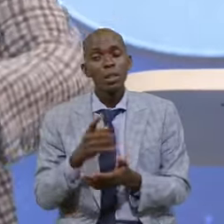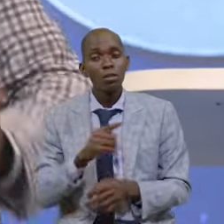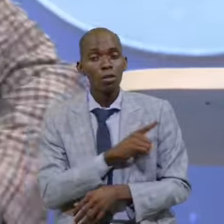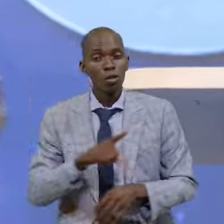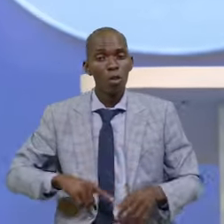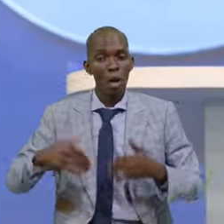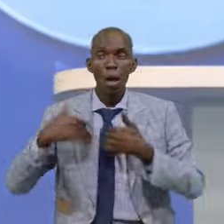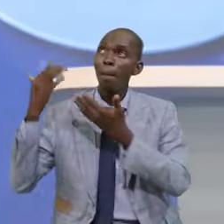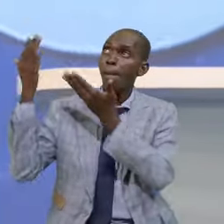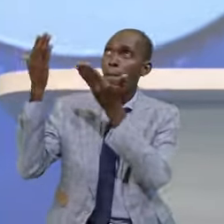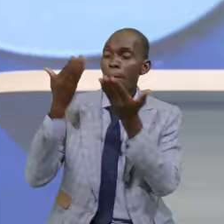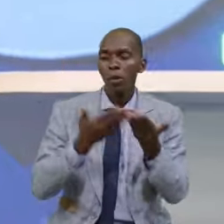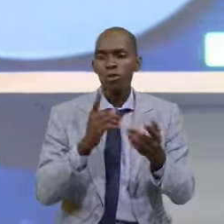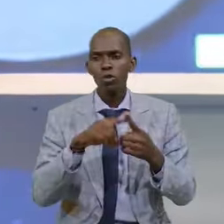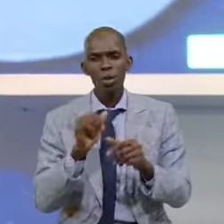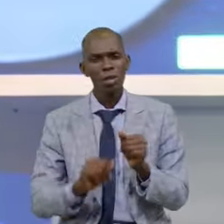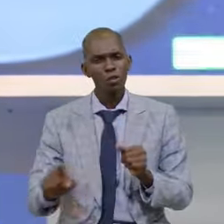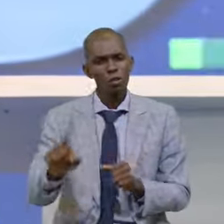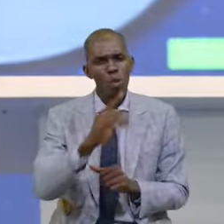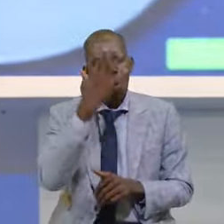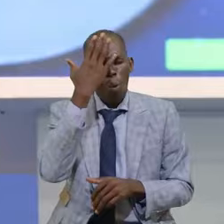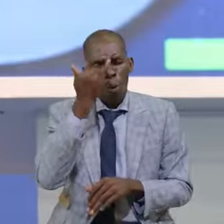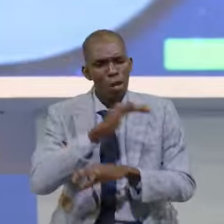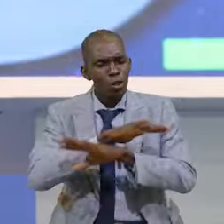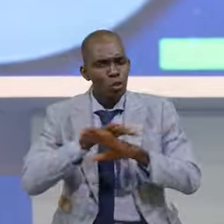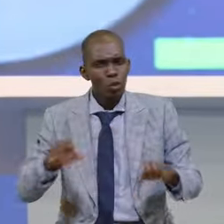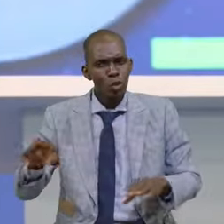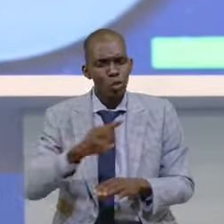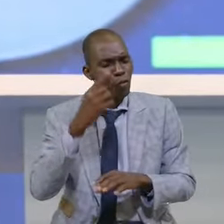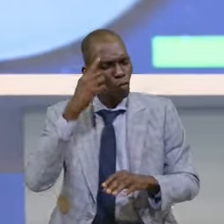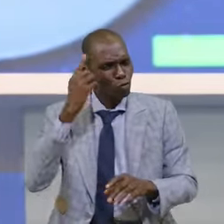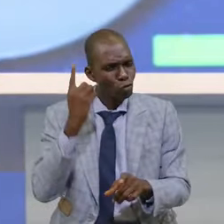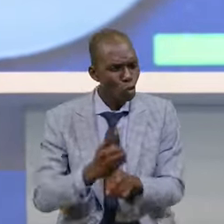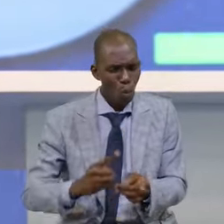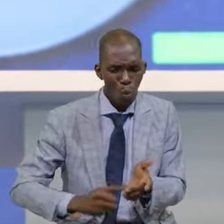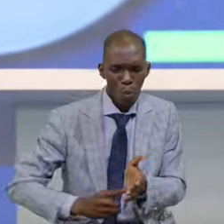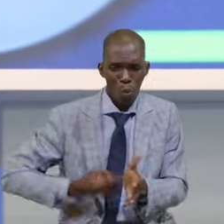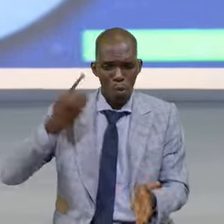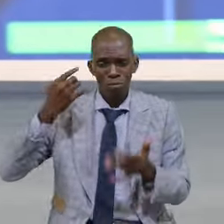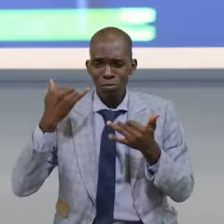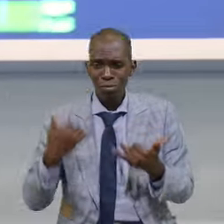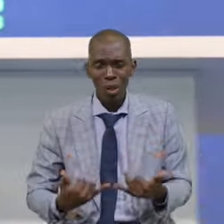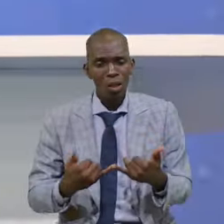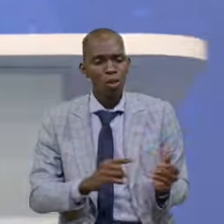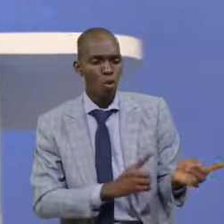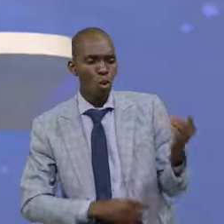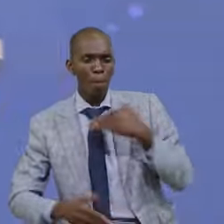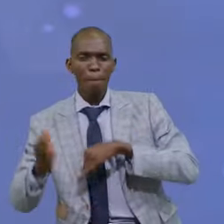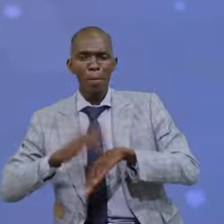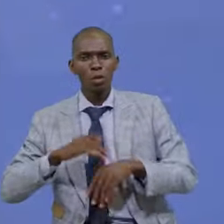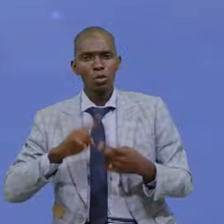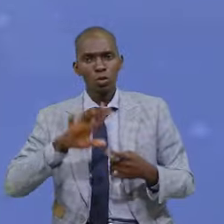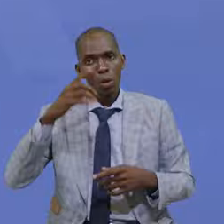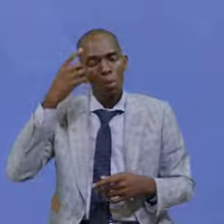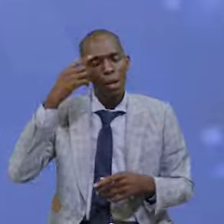to everyone. Why don't you, for this once in your life, come back to your senses like the